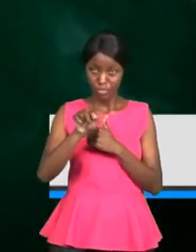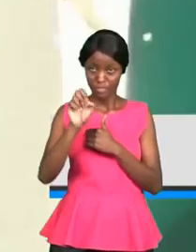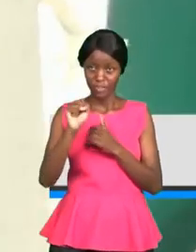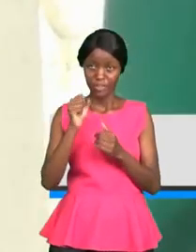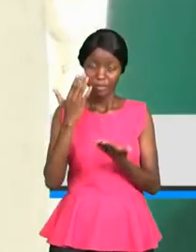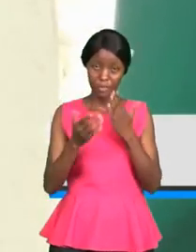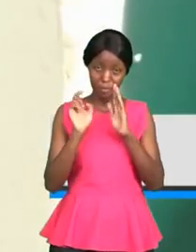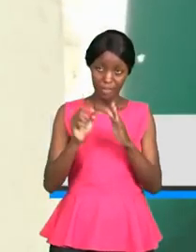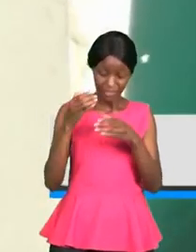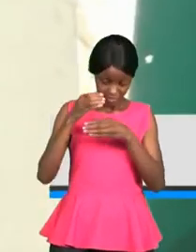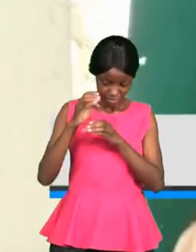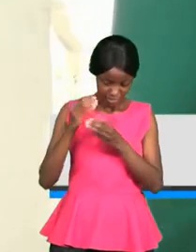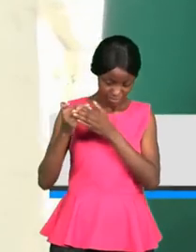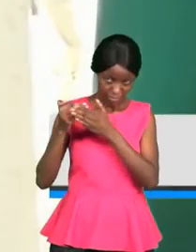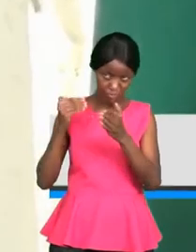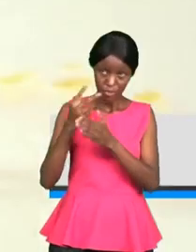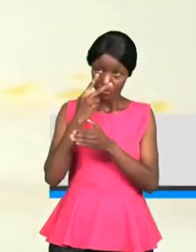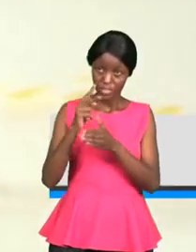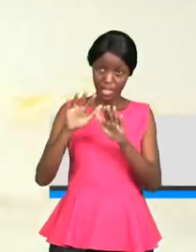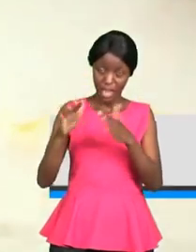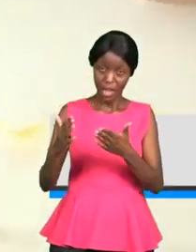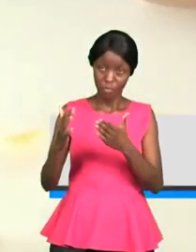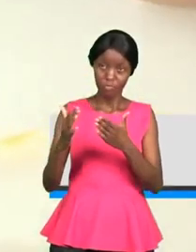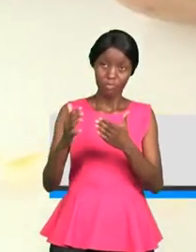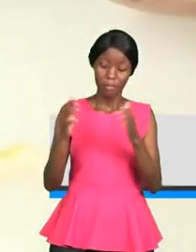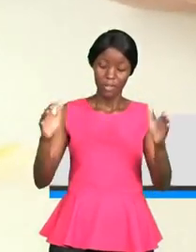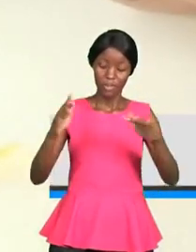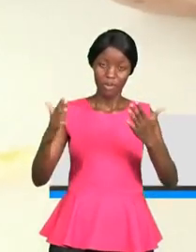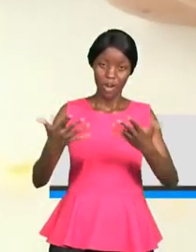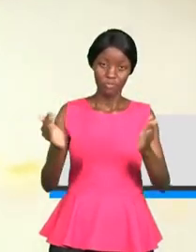to do a biopsy to check the egg size.